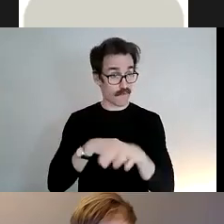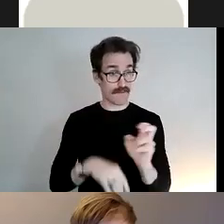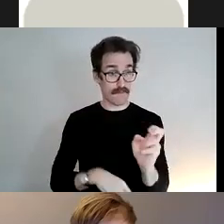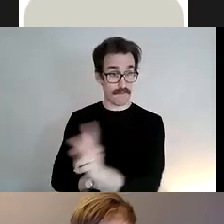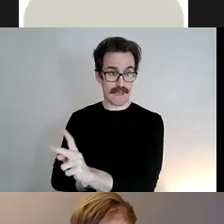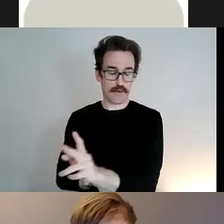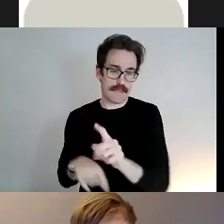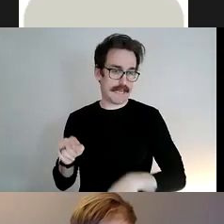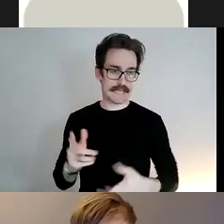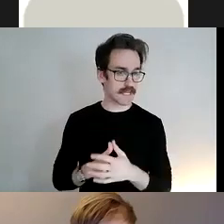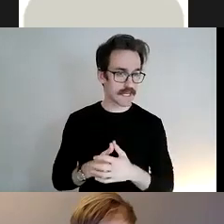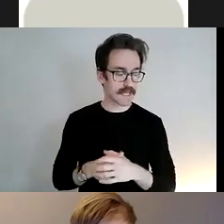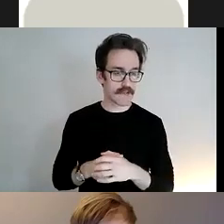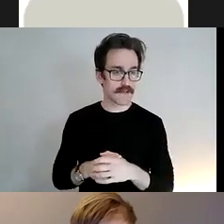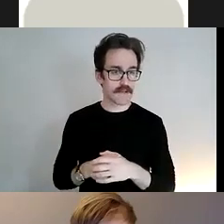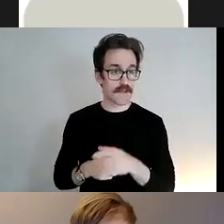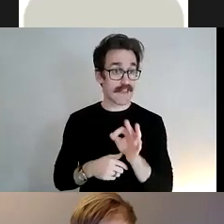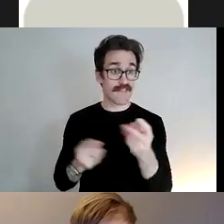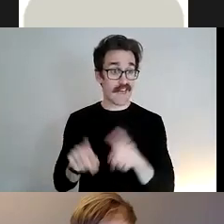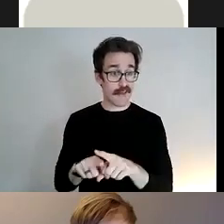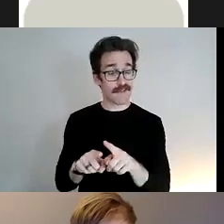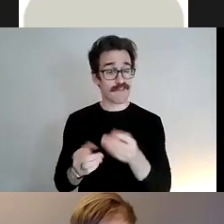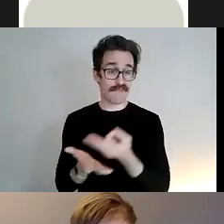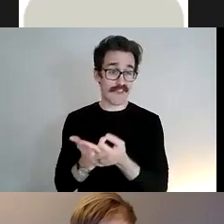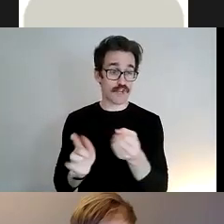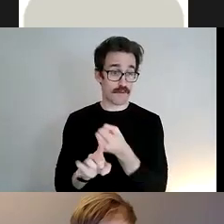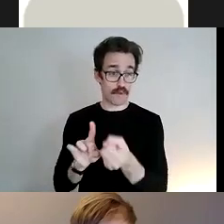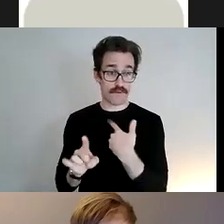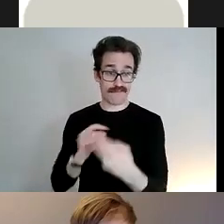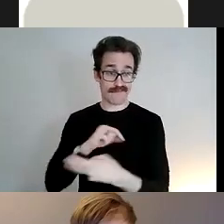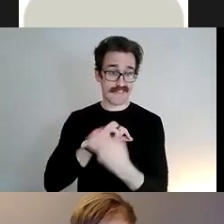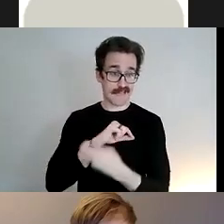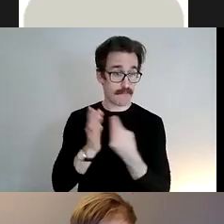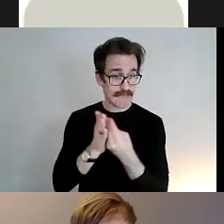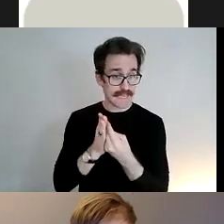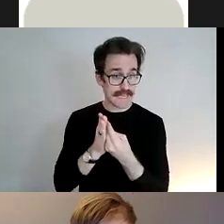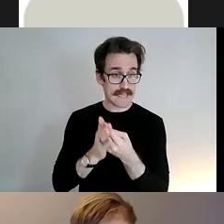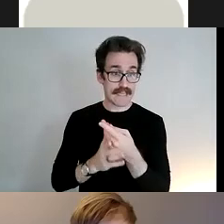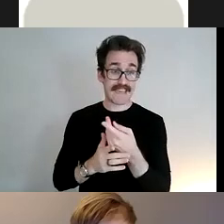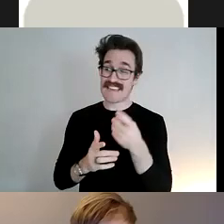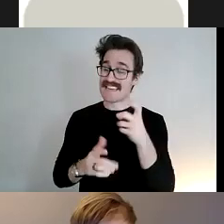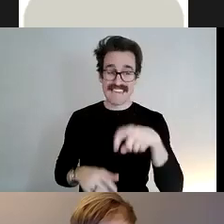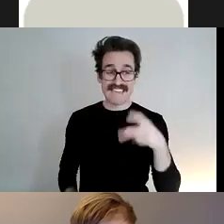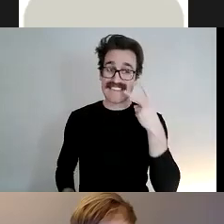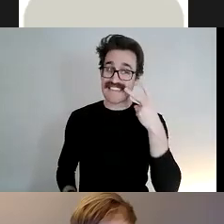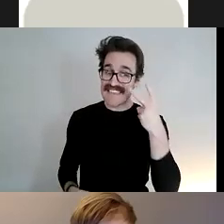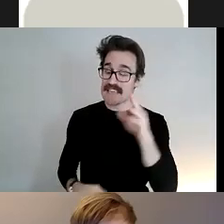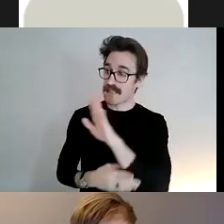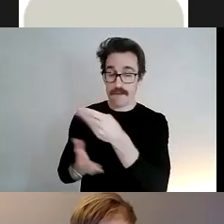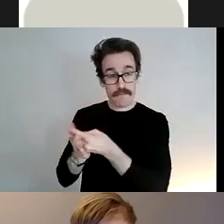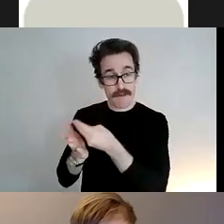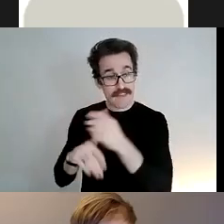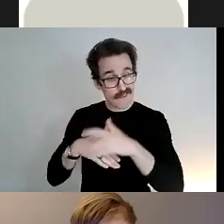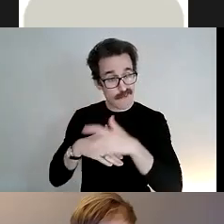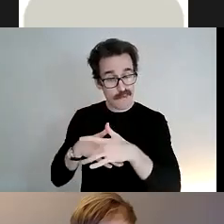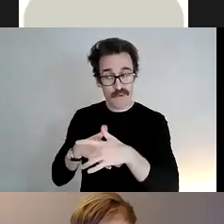and there has been some sort of financial abuse, we would have to use that person's money or see what money they have that's available to take